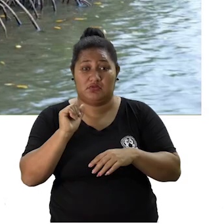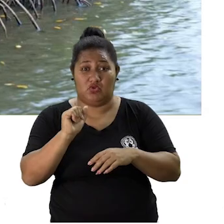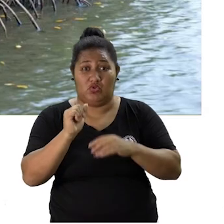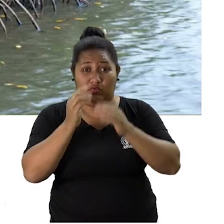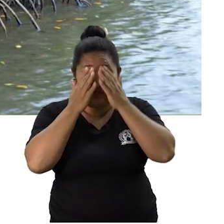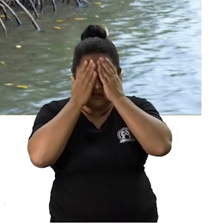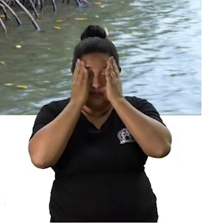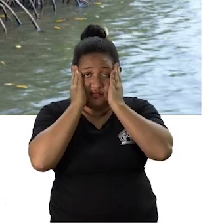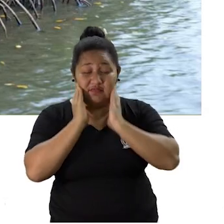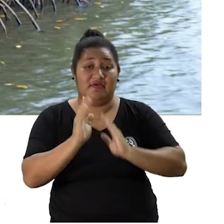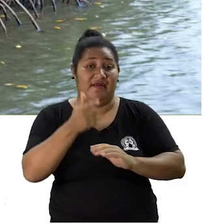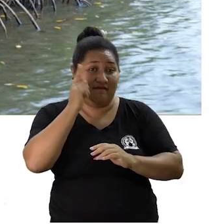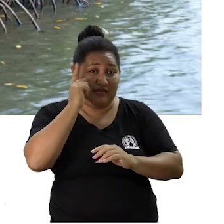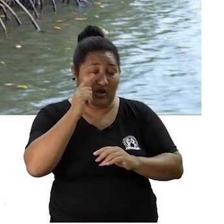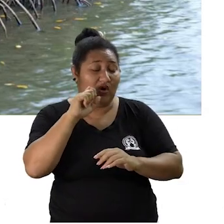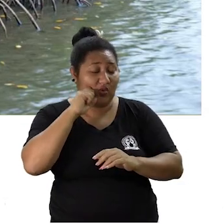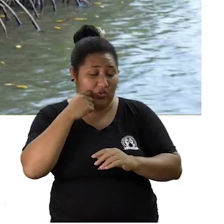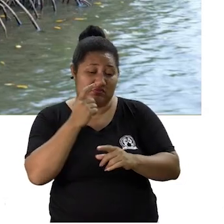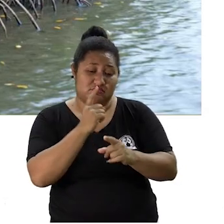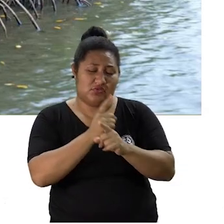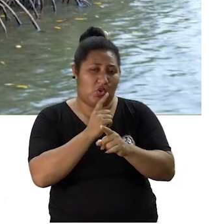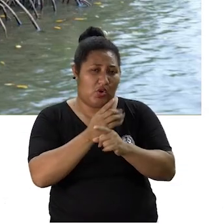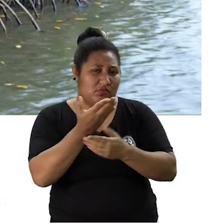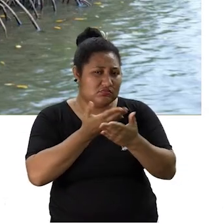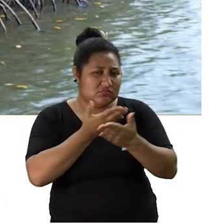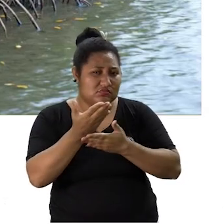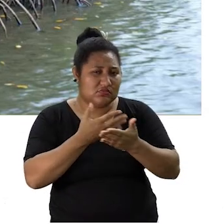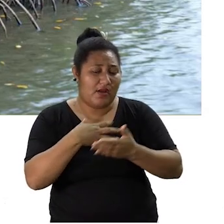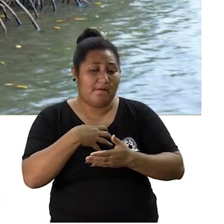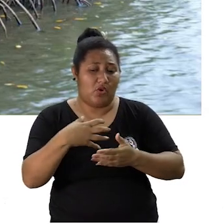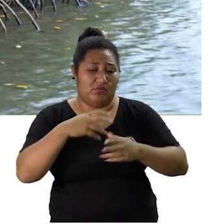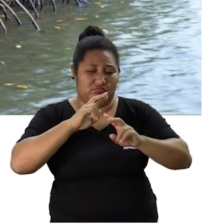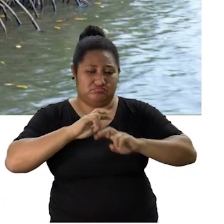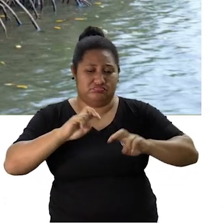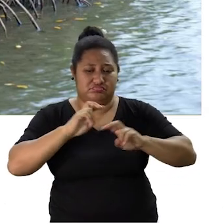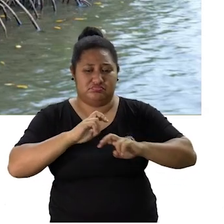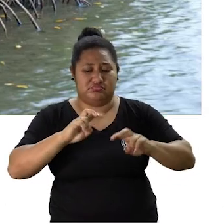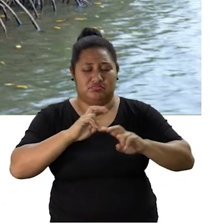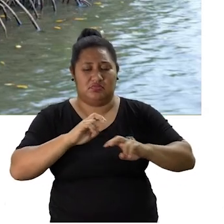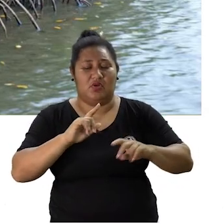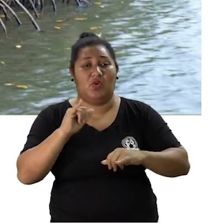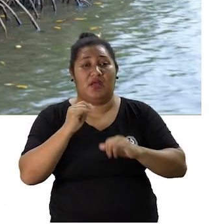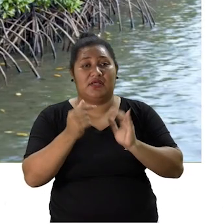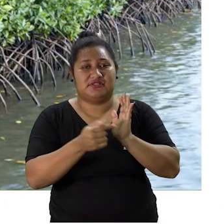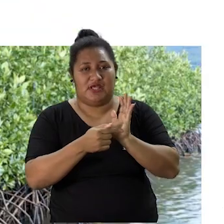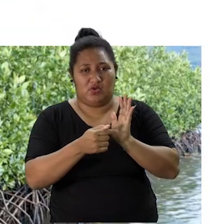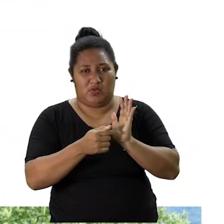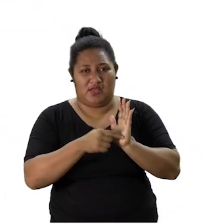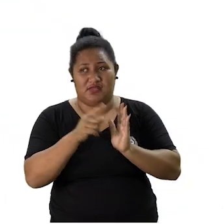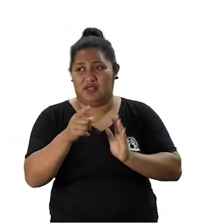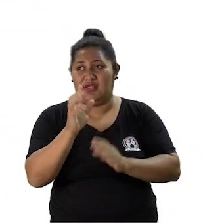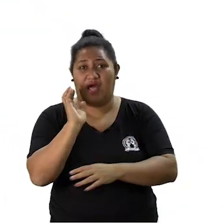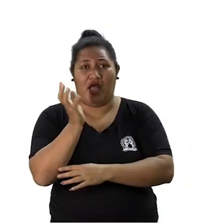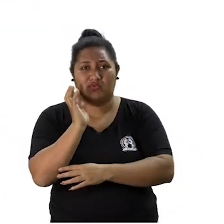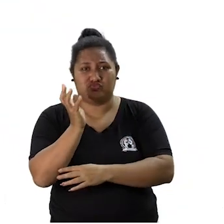ontou taltala noa tini la ia le mau ili. Ia vāenga e tā uaile nei la au. E